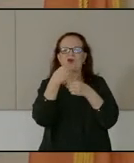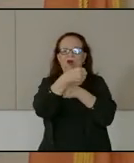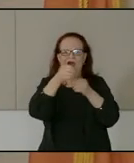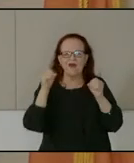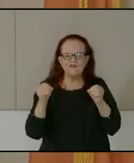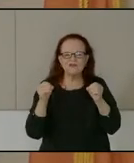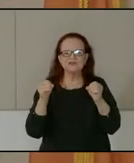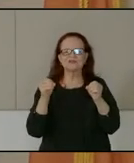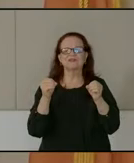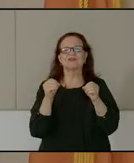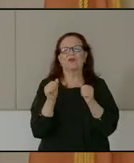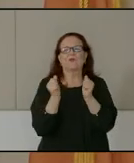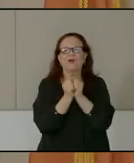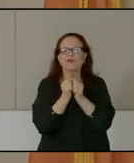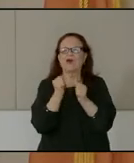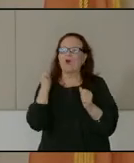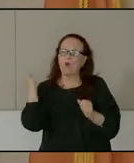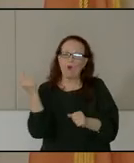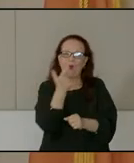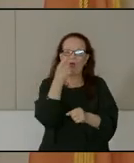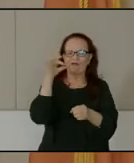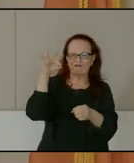Refugee Affairs with a unanimous vote.